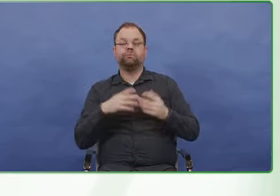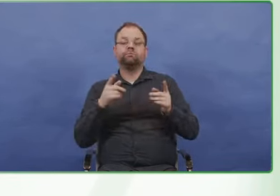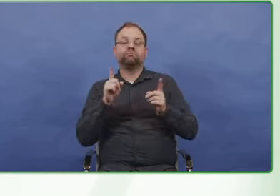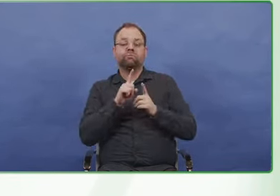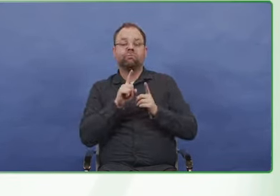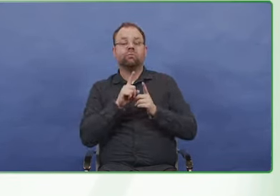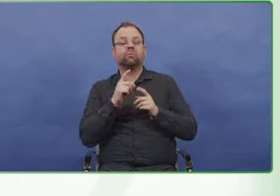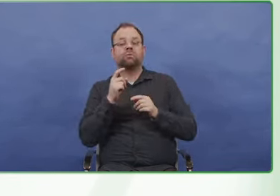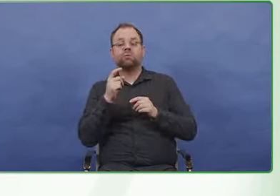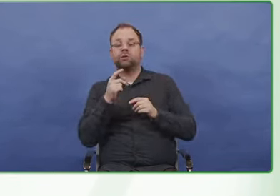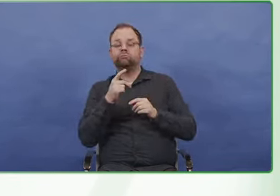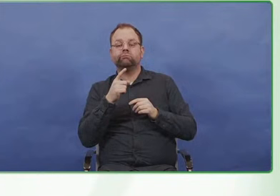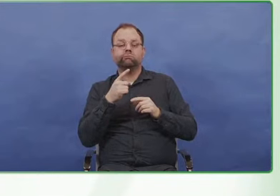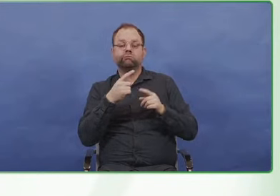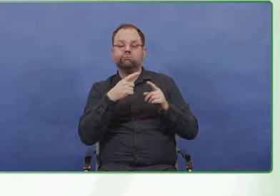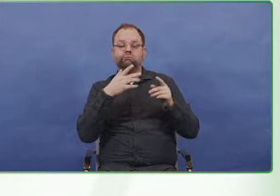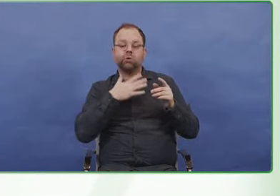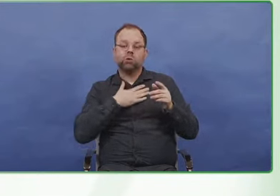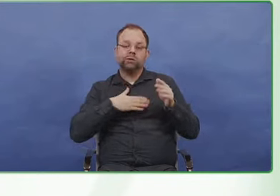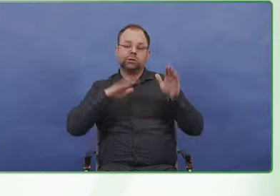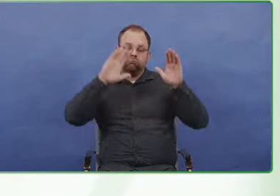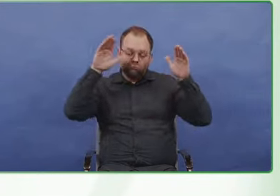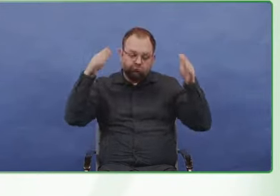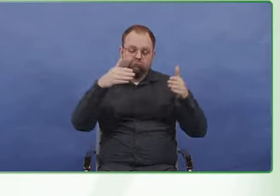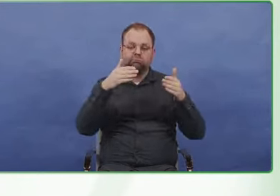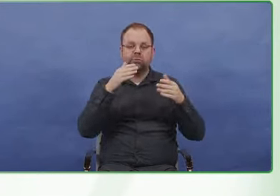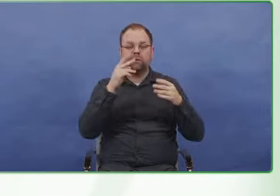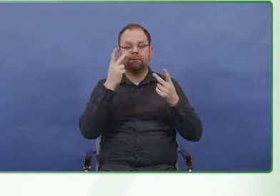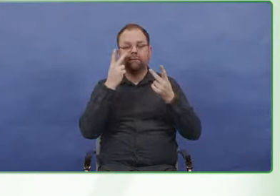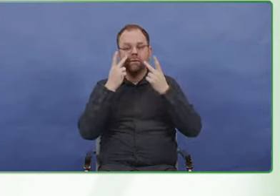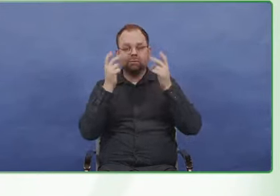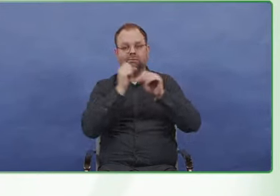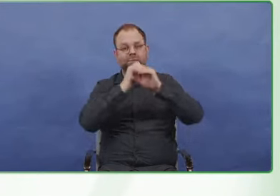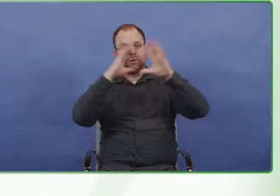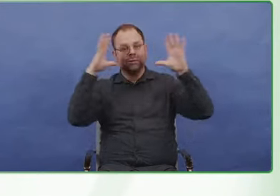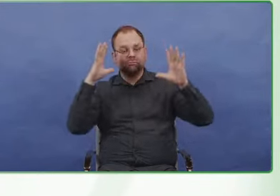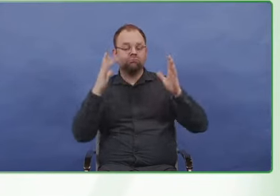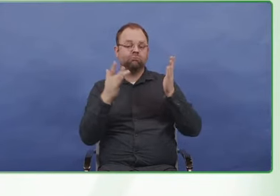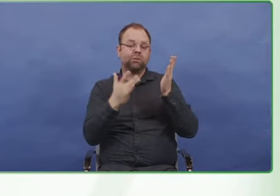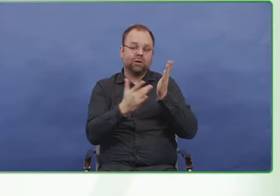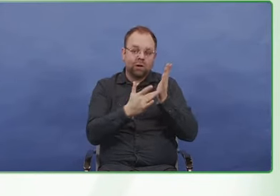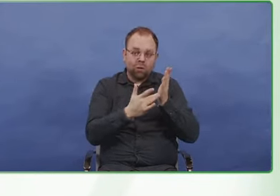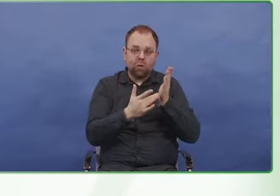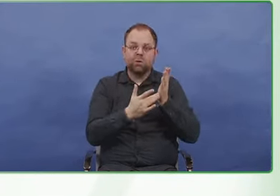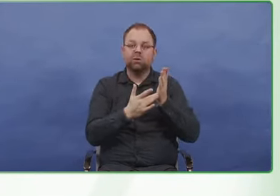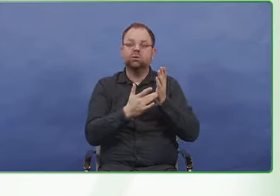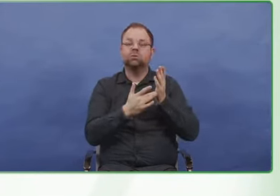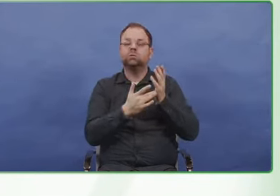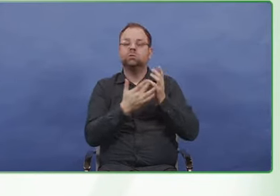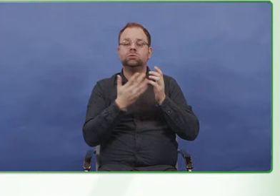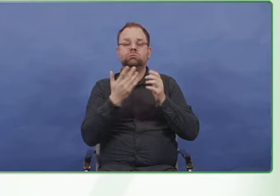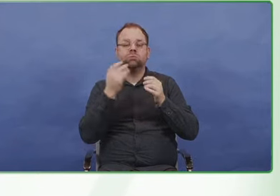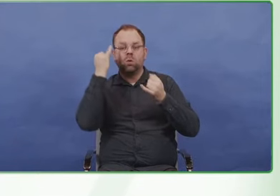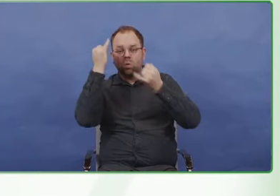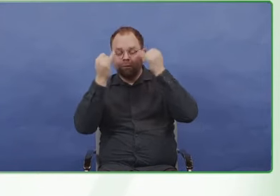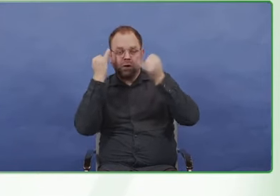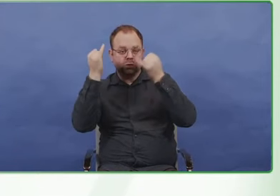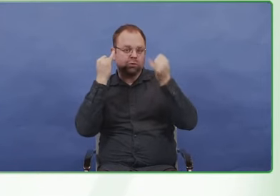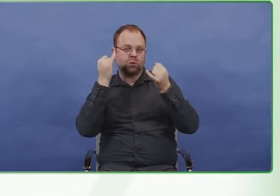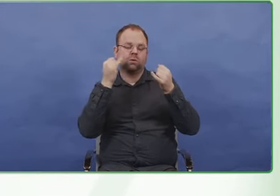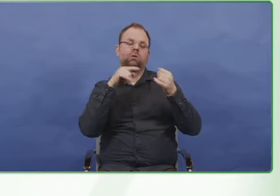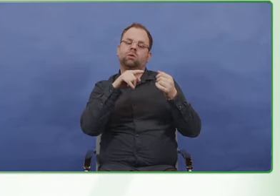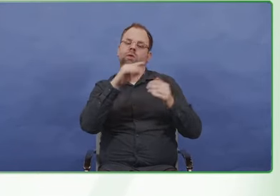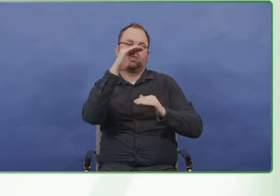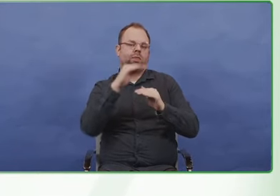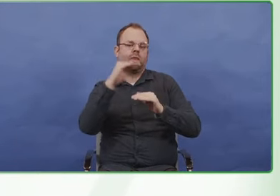challenges are addressed in a rapid way and see that the people, India can become a global leader and people can have access